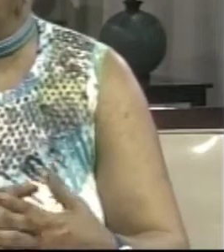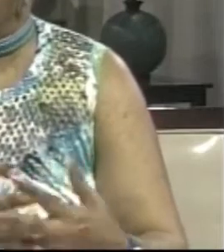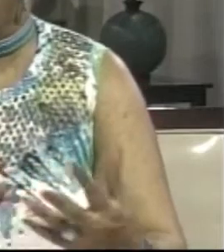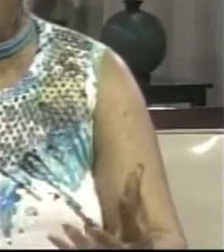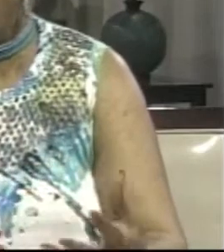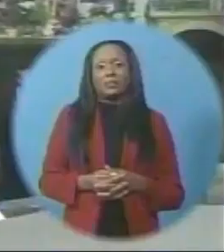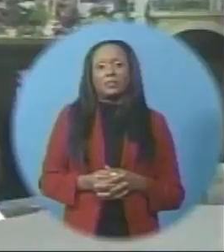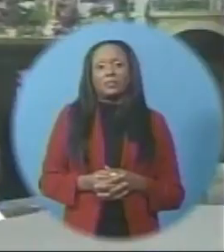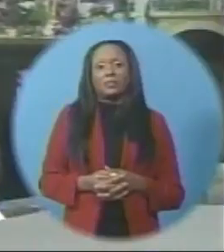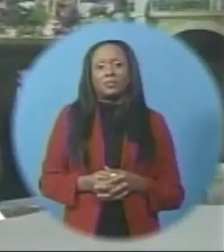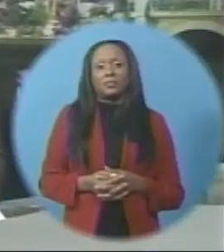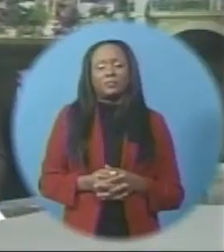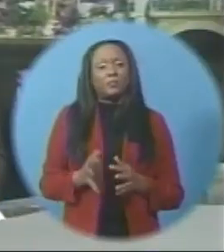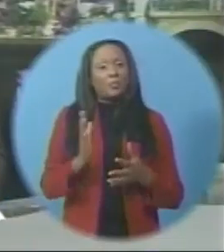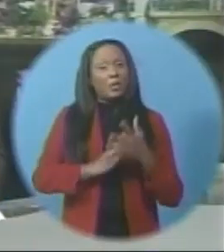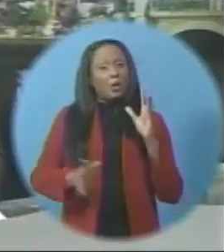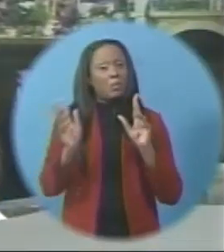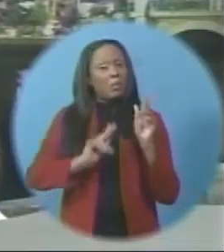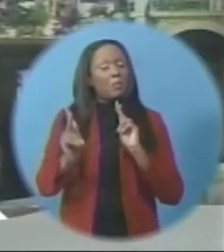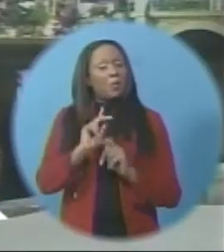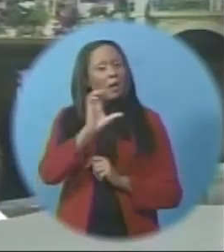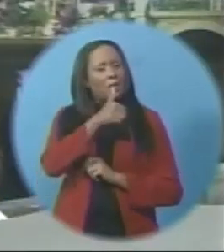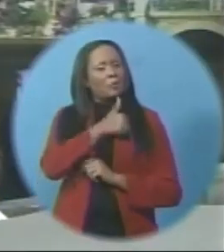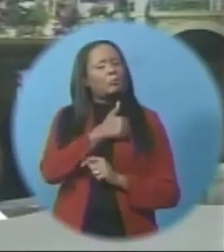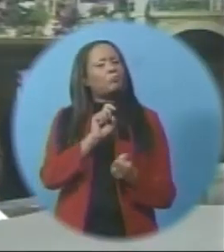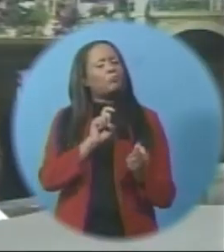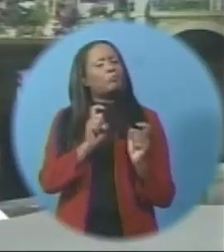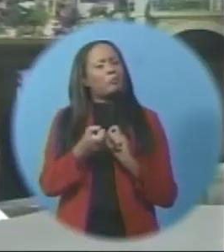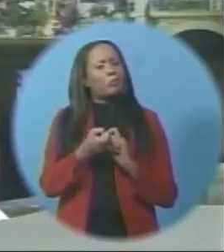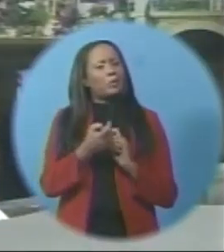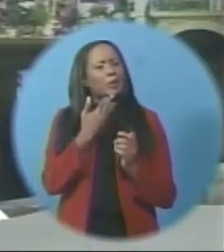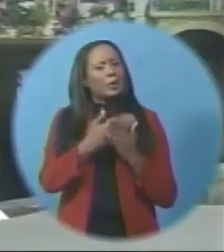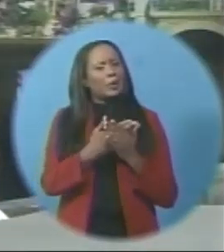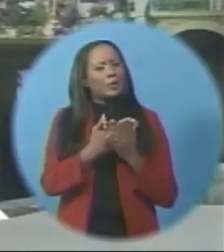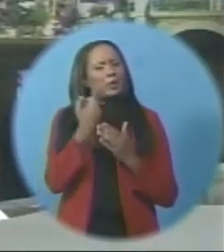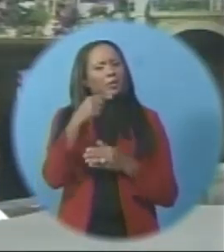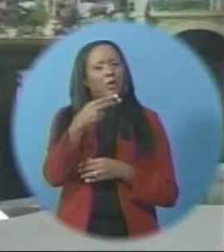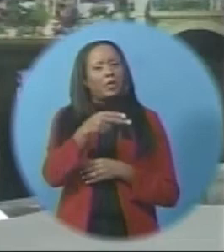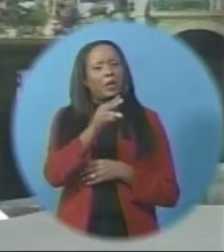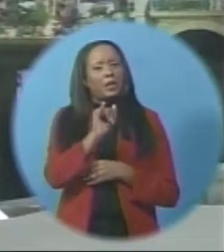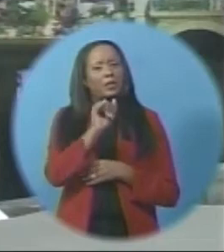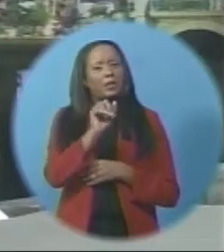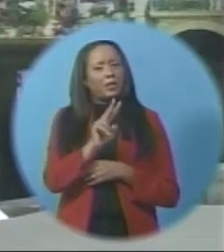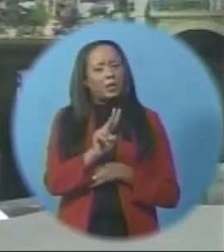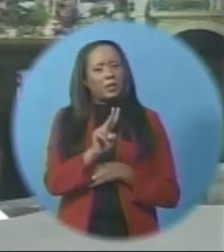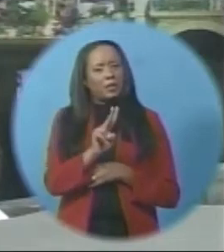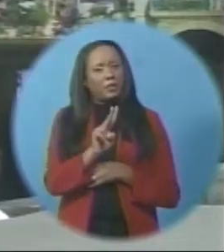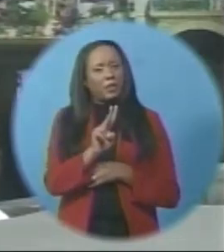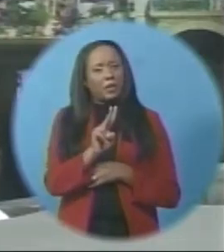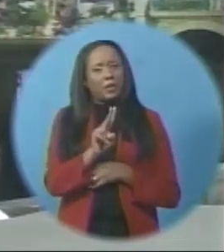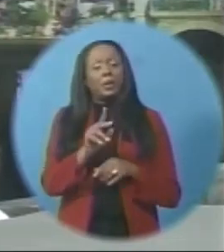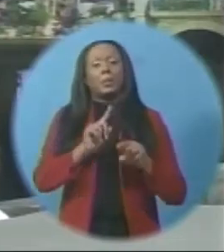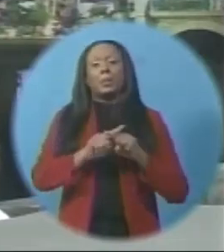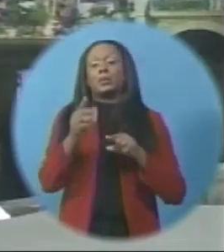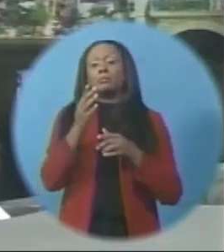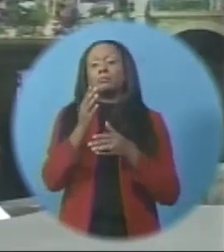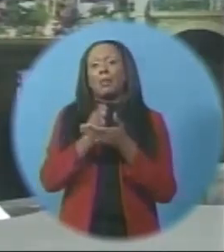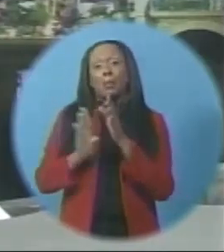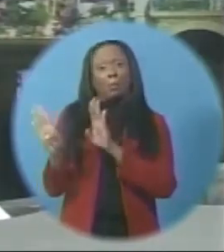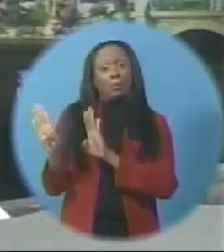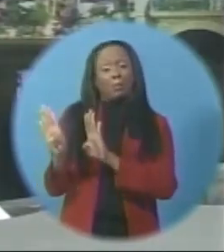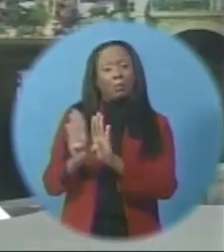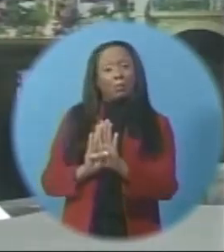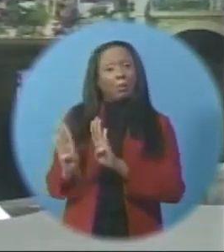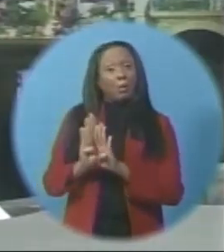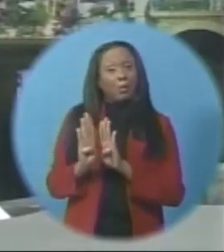insurance. While there have been some changes in attitudes towards persons living with HIV, behavior change and